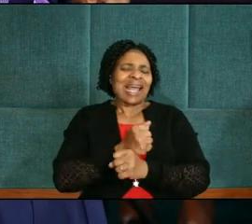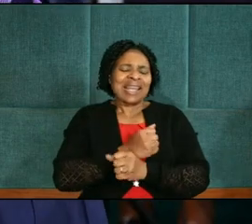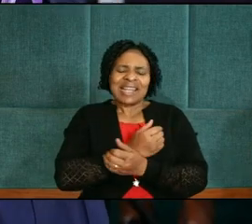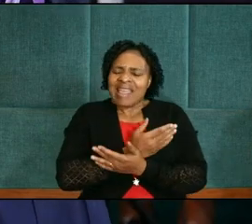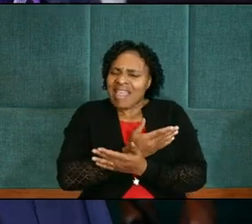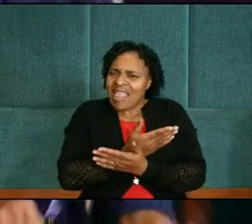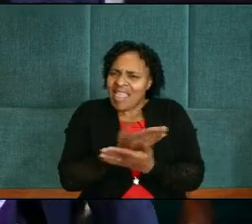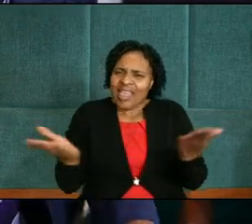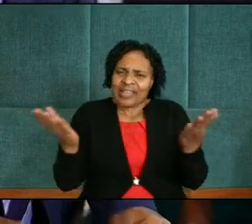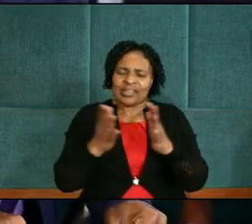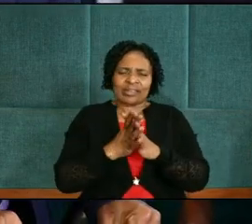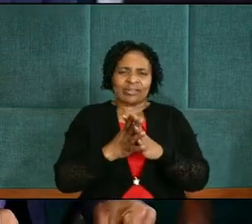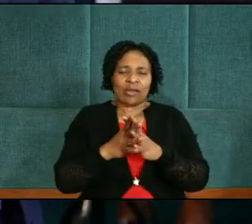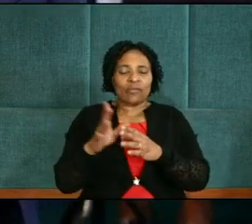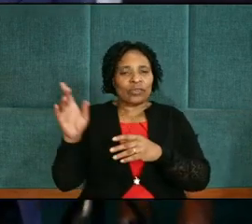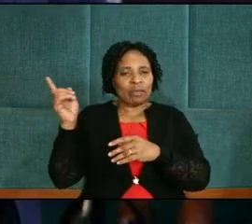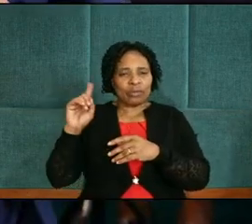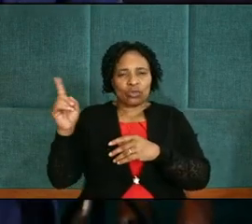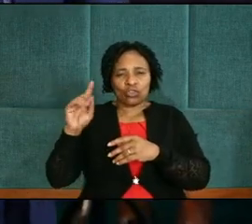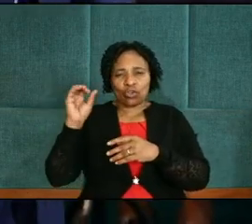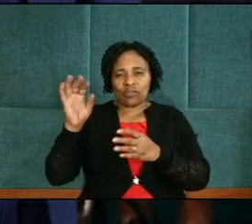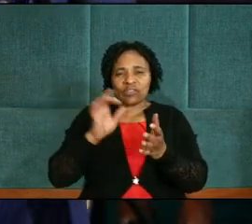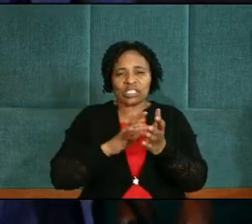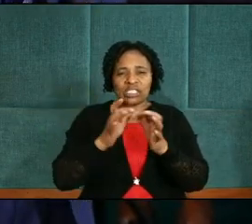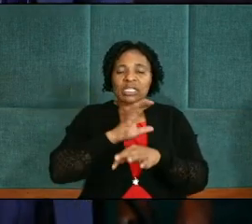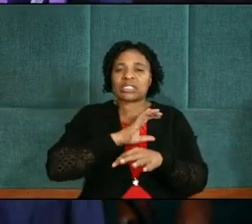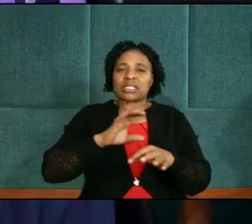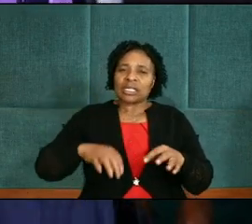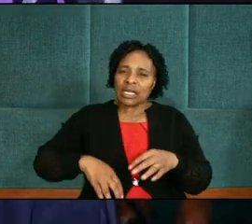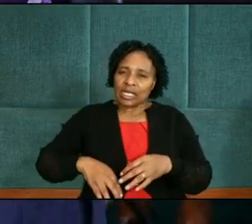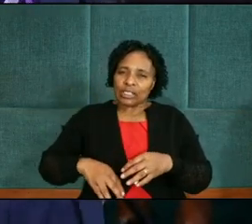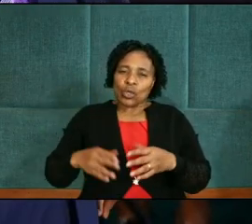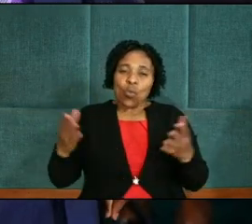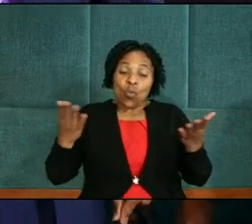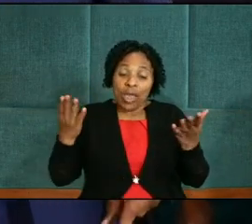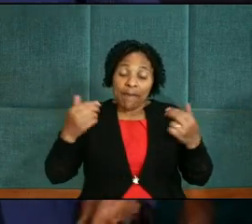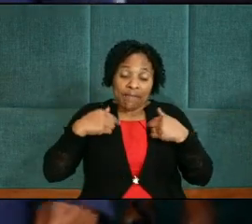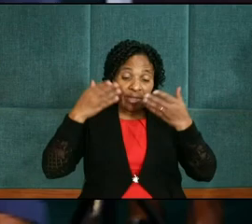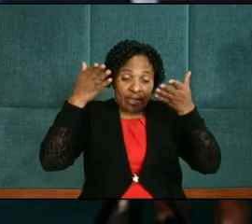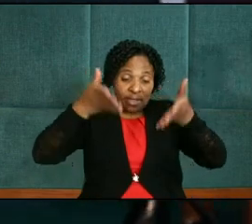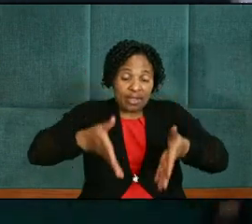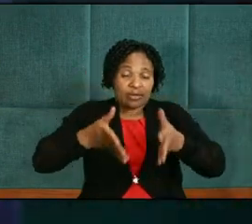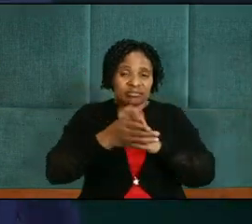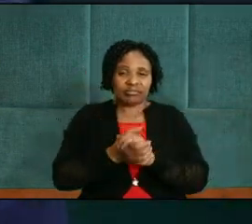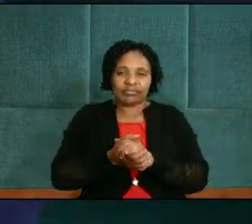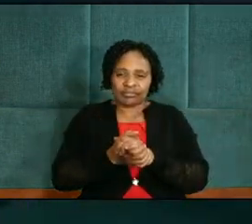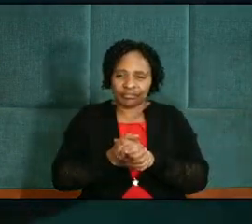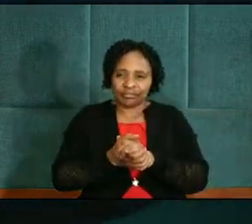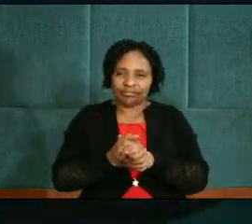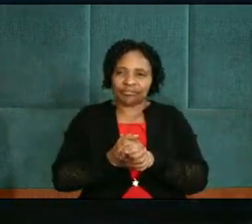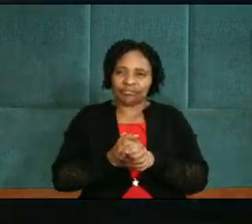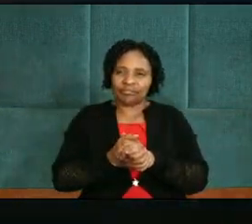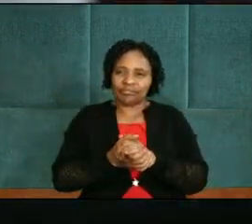the ministry of Jesus Christ when he was here.